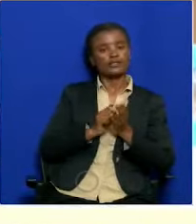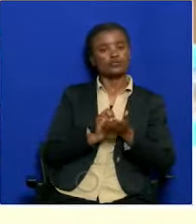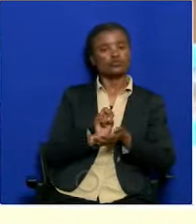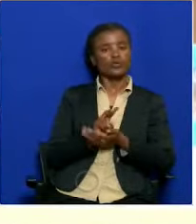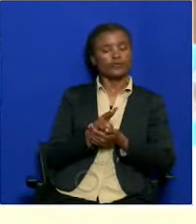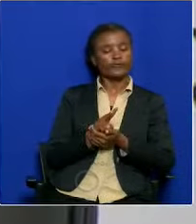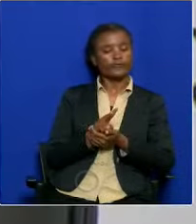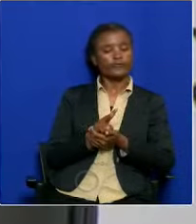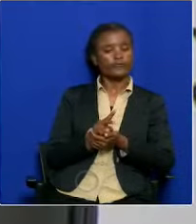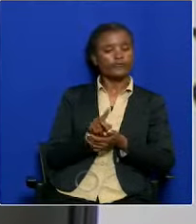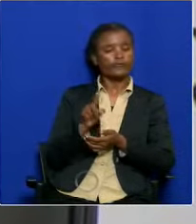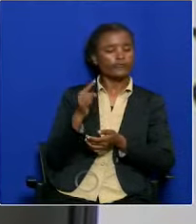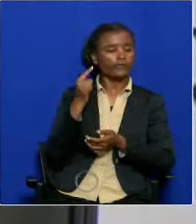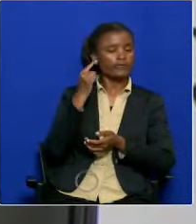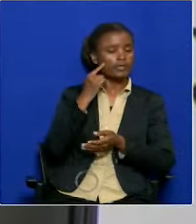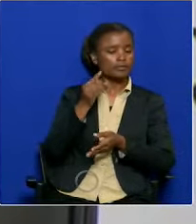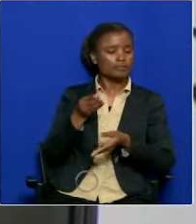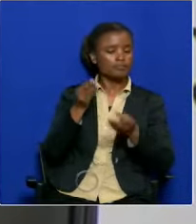from Outsurance?